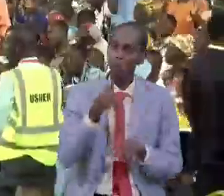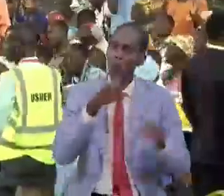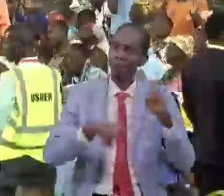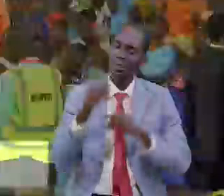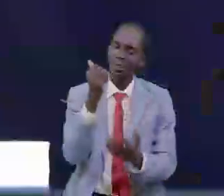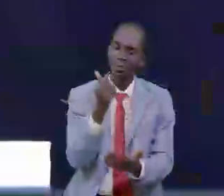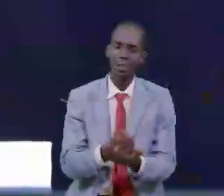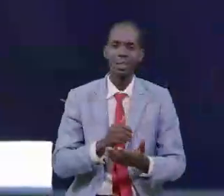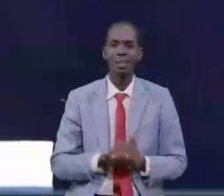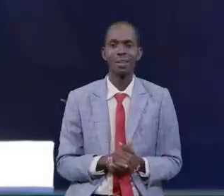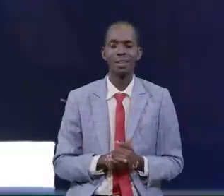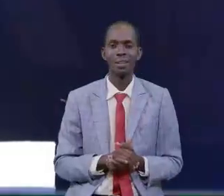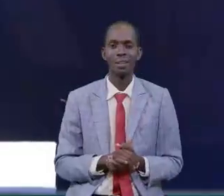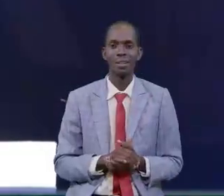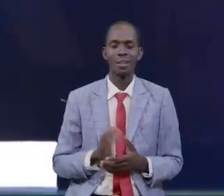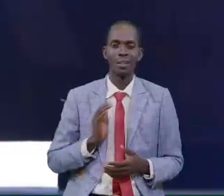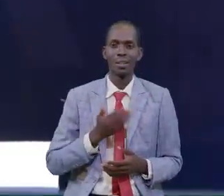Our pastor here,